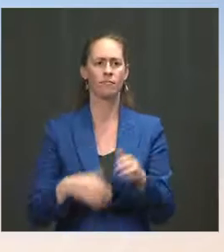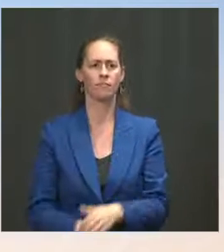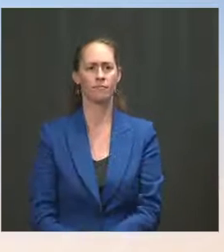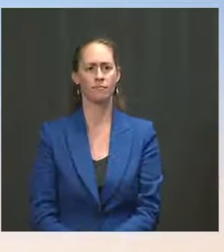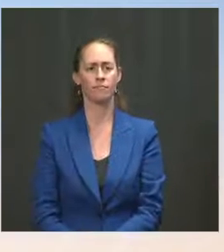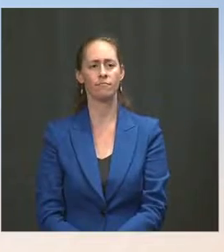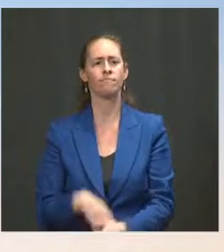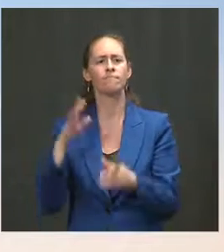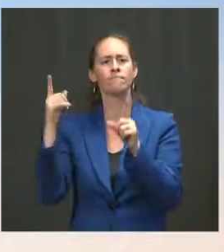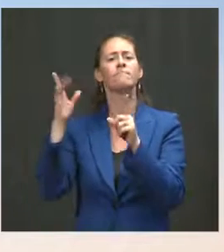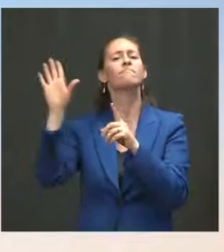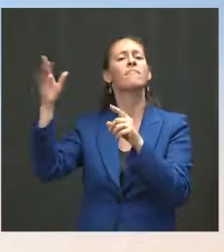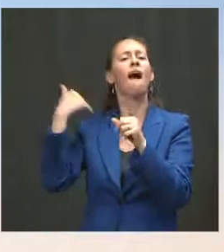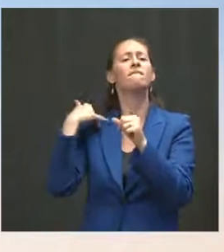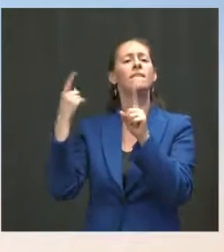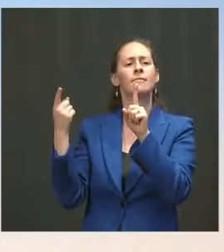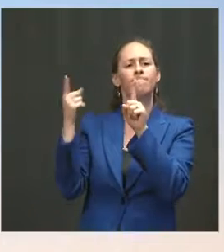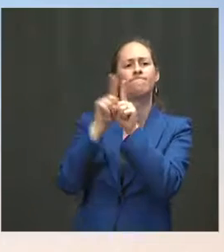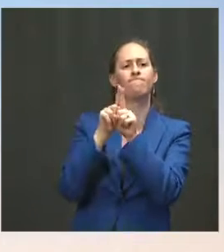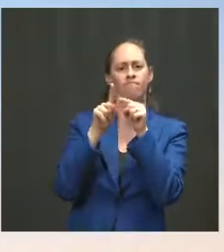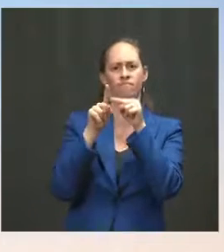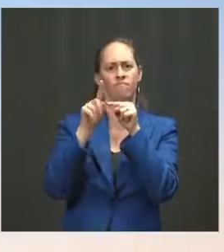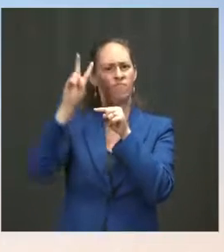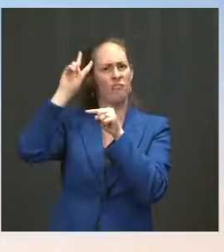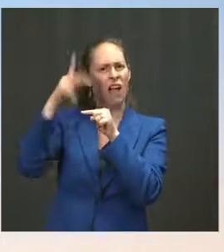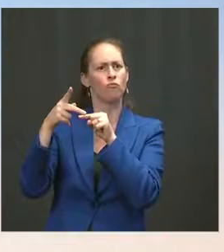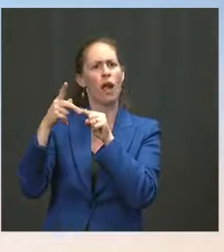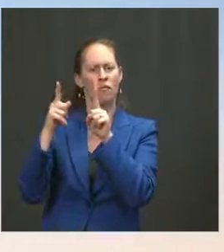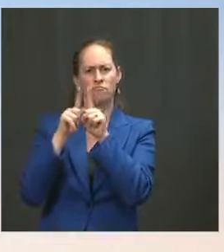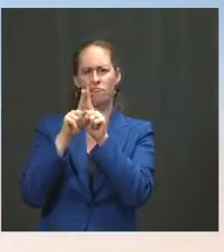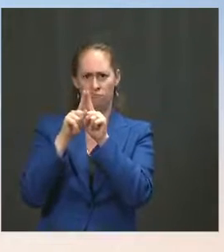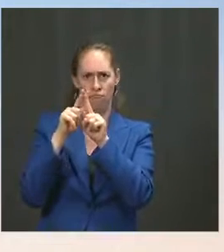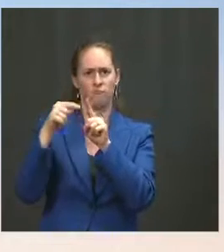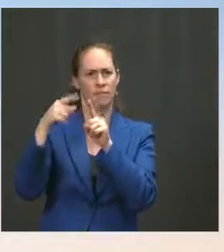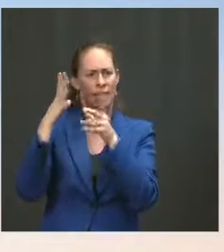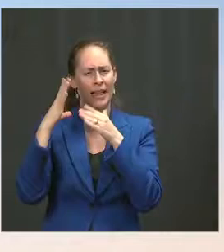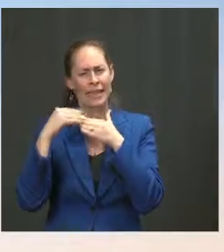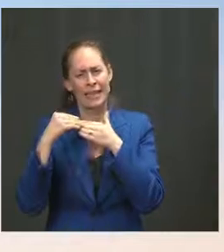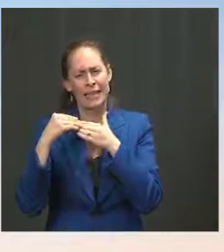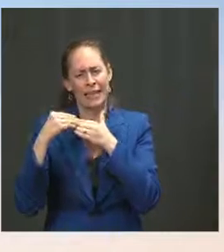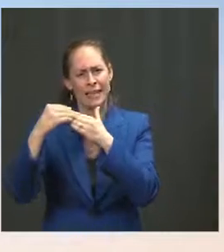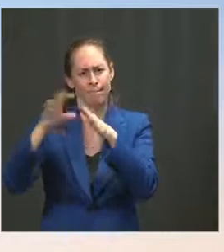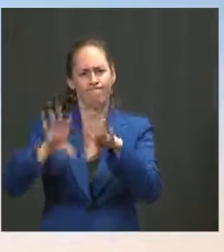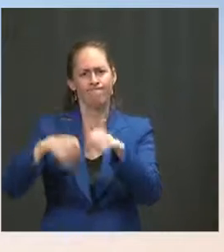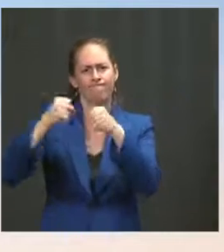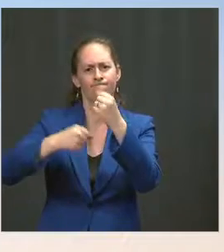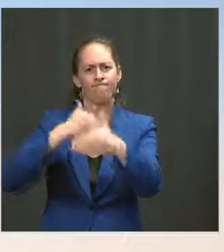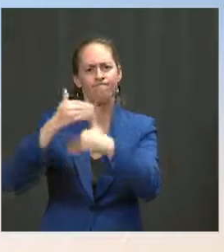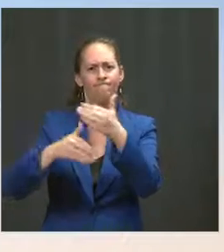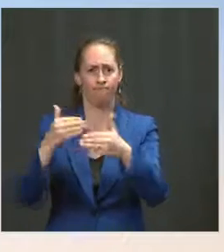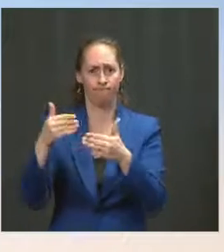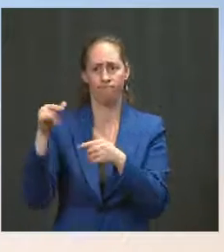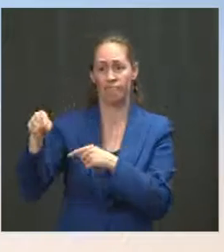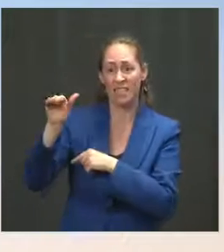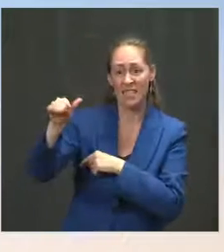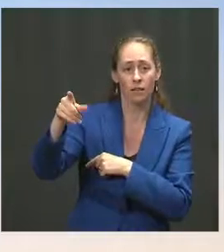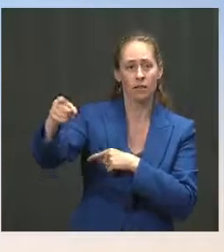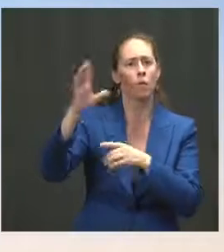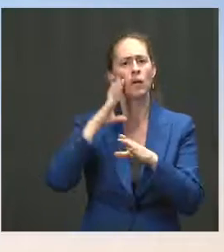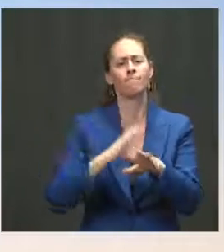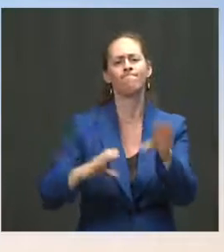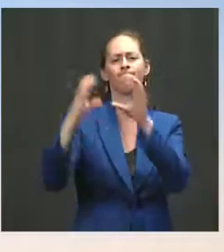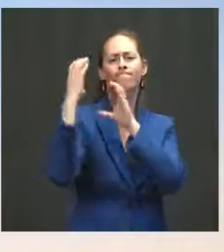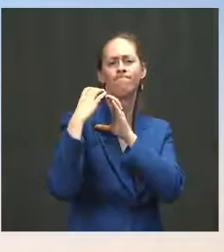Vice President Harris. She is leading this effort, and he has taken steps that he has the purview to take, including signing an executive order